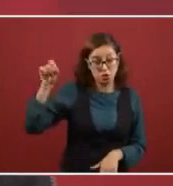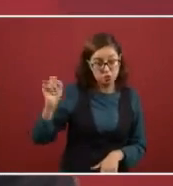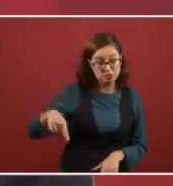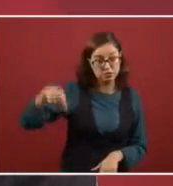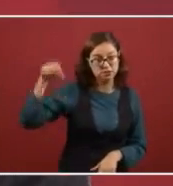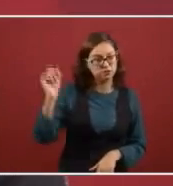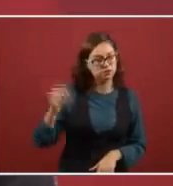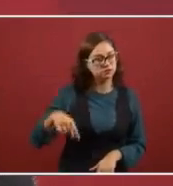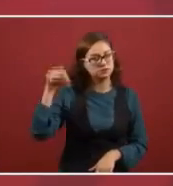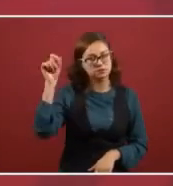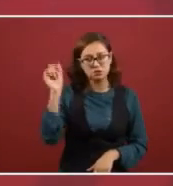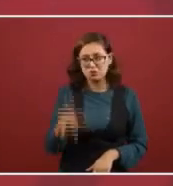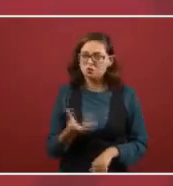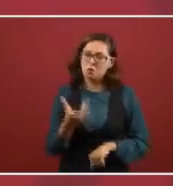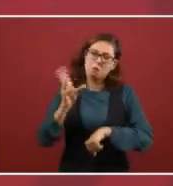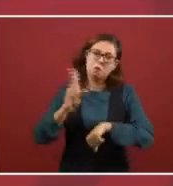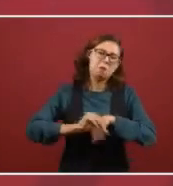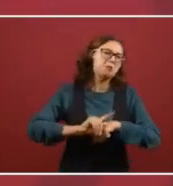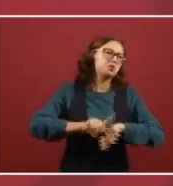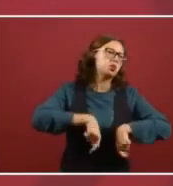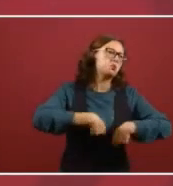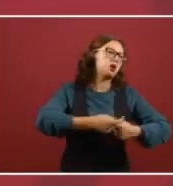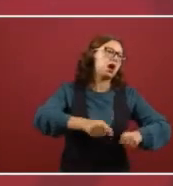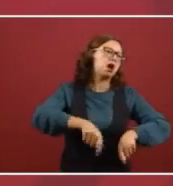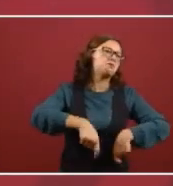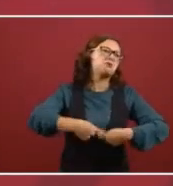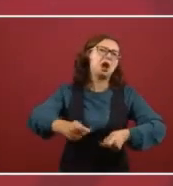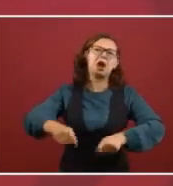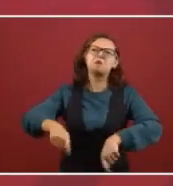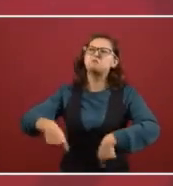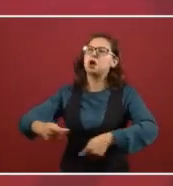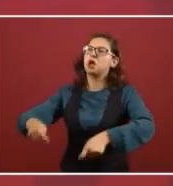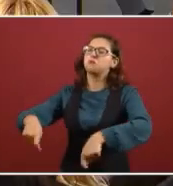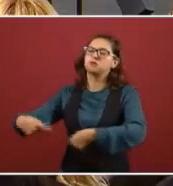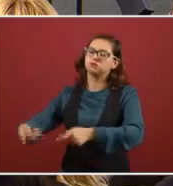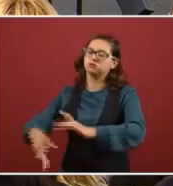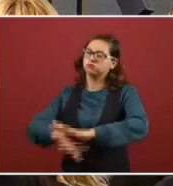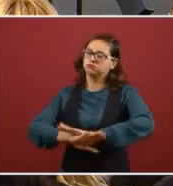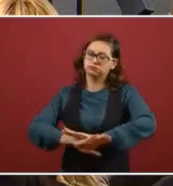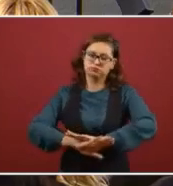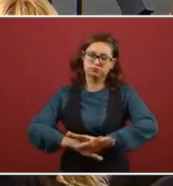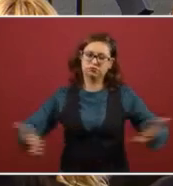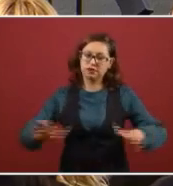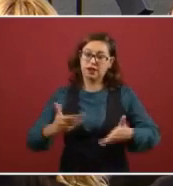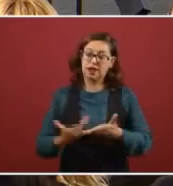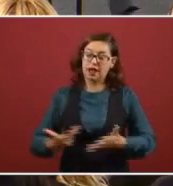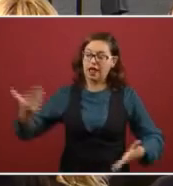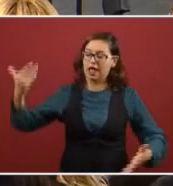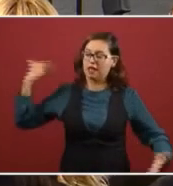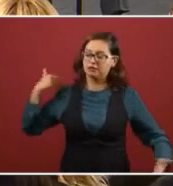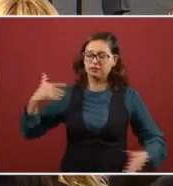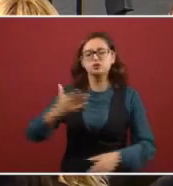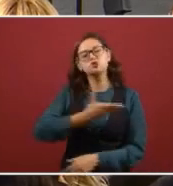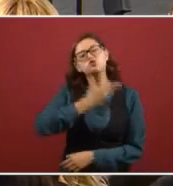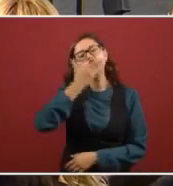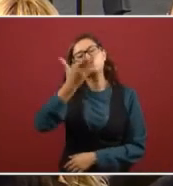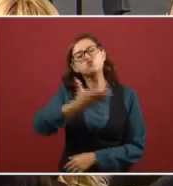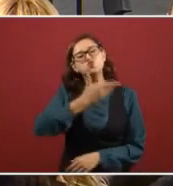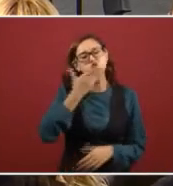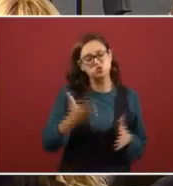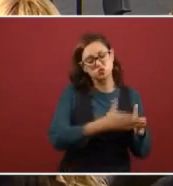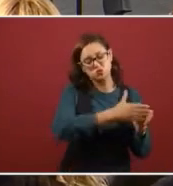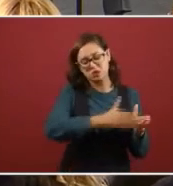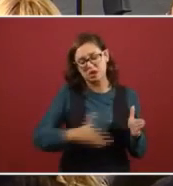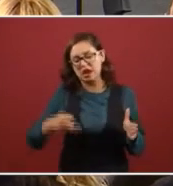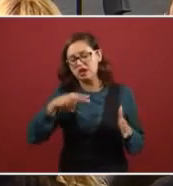We're not going to be giving them concessions back and forth like they used to and like they did